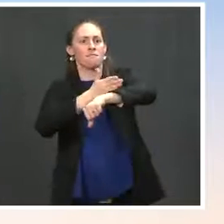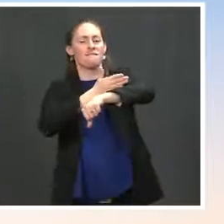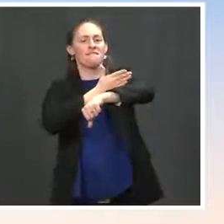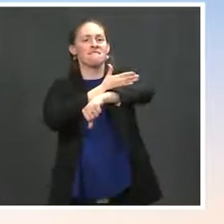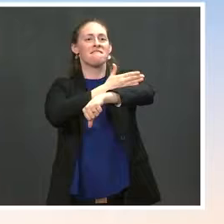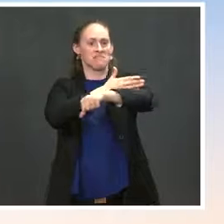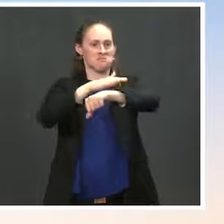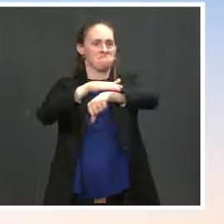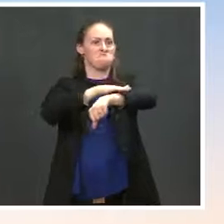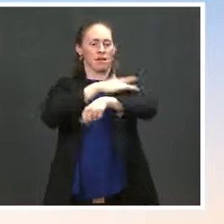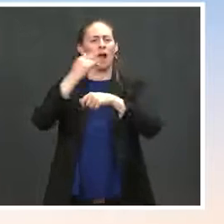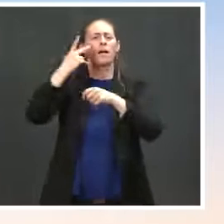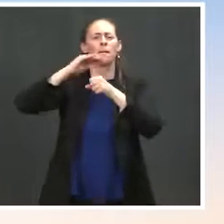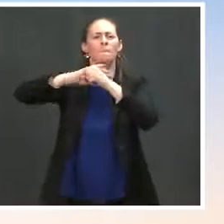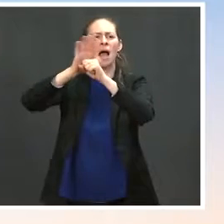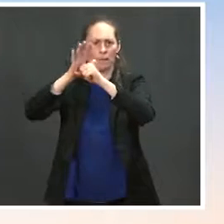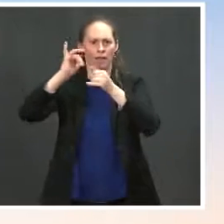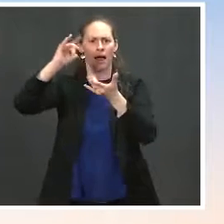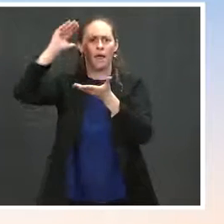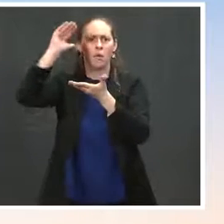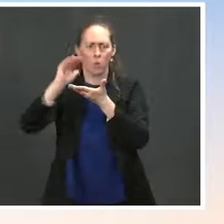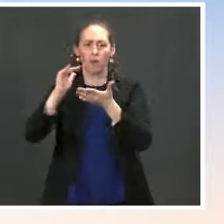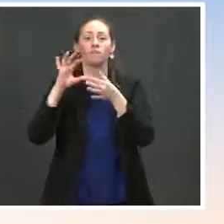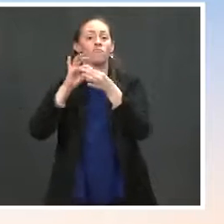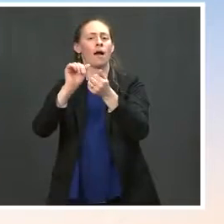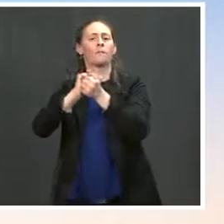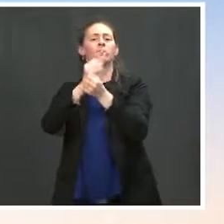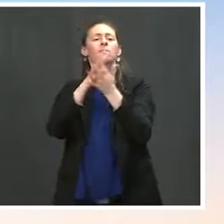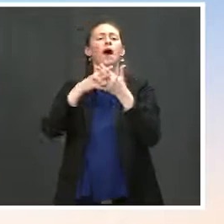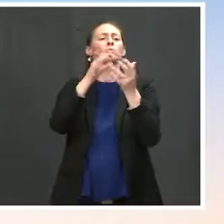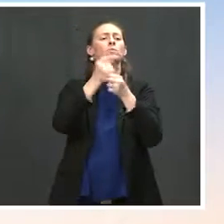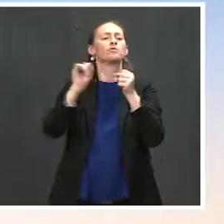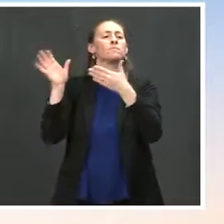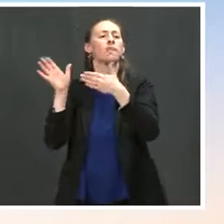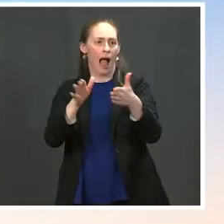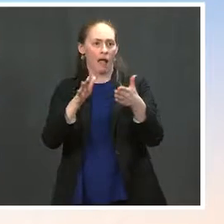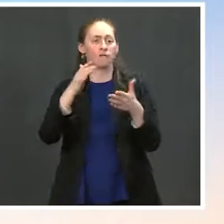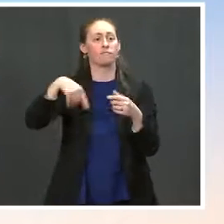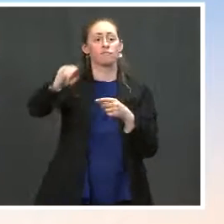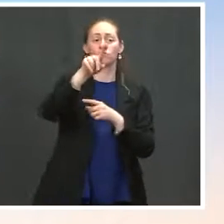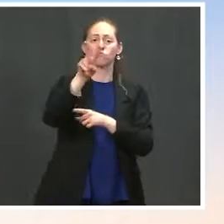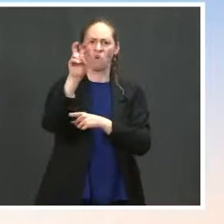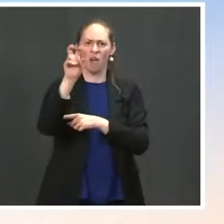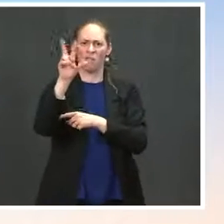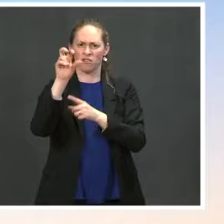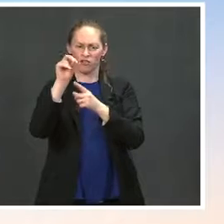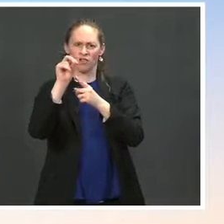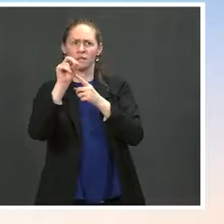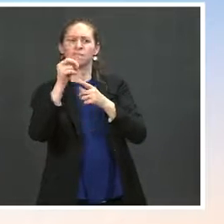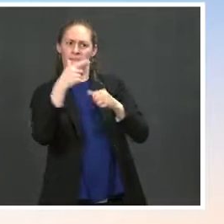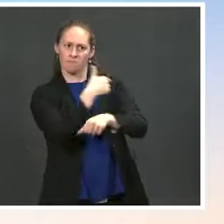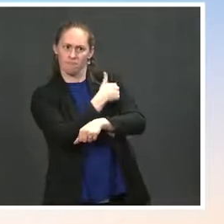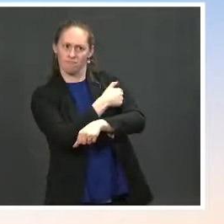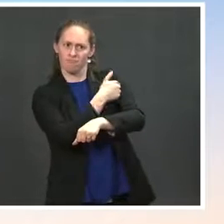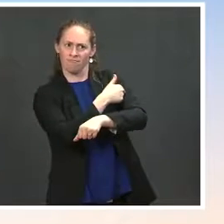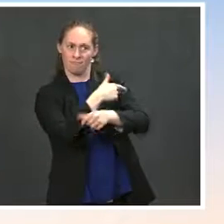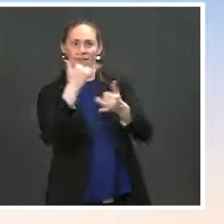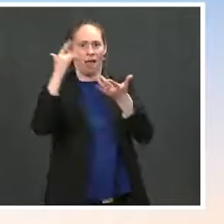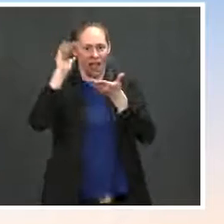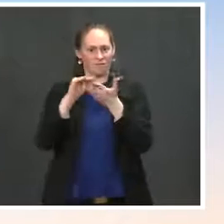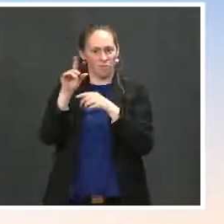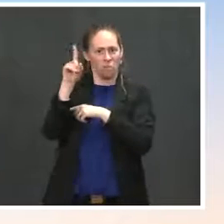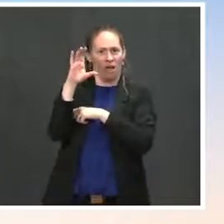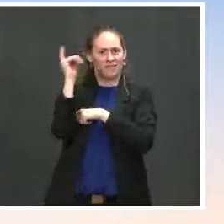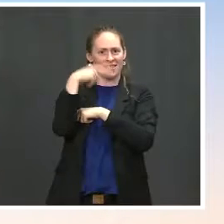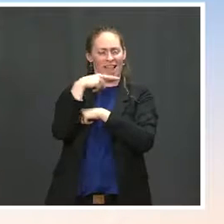by the American Rescue Plan and the 200 million shots we've gotten into the arms of Americans in less than 100 days. While these